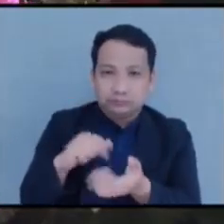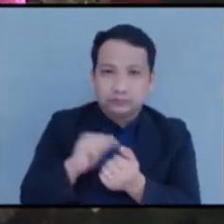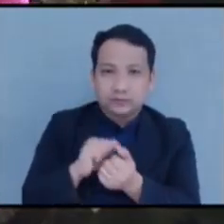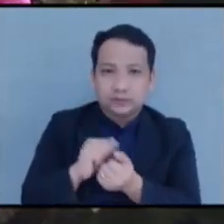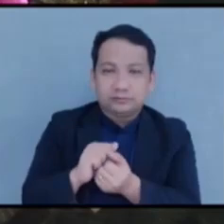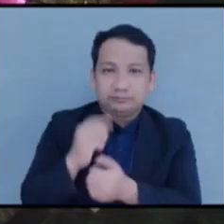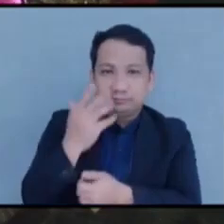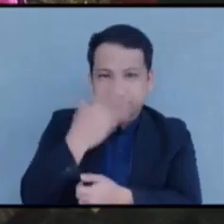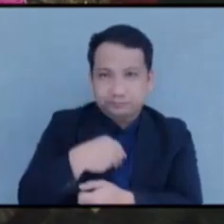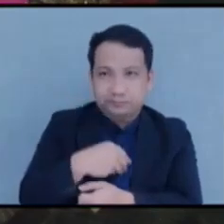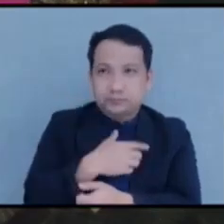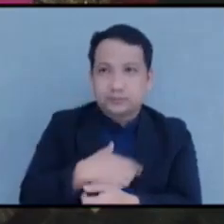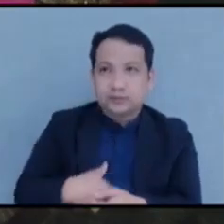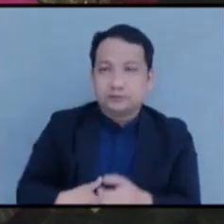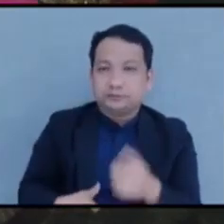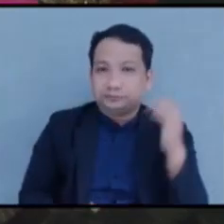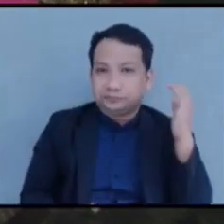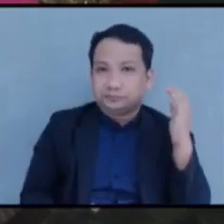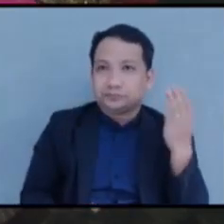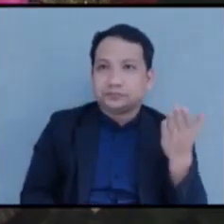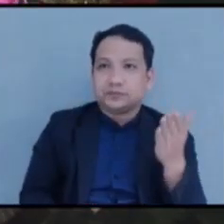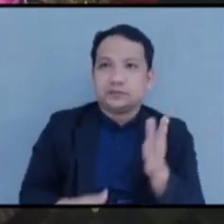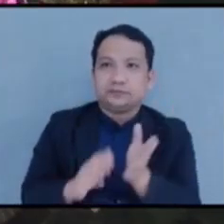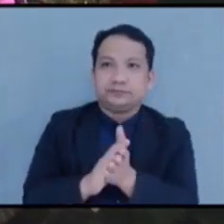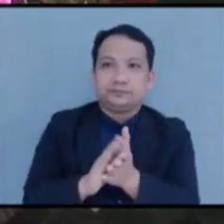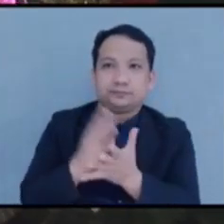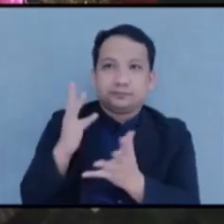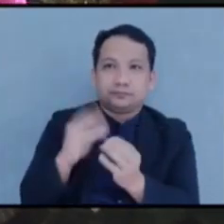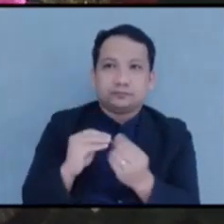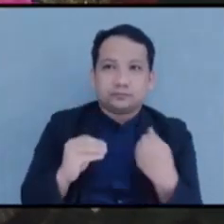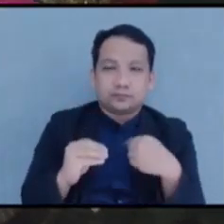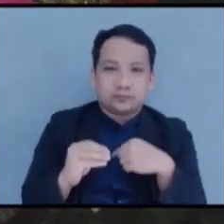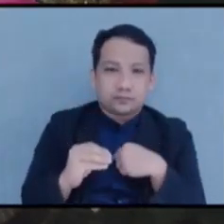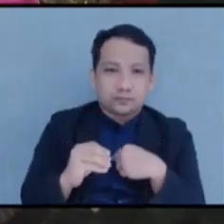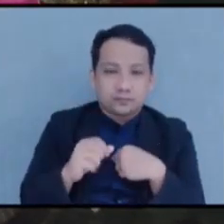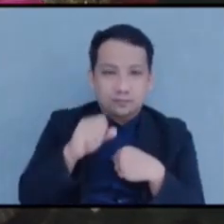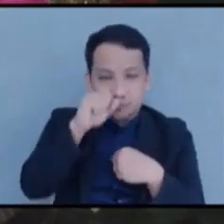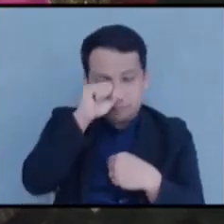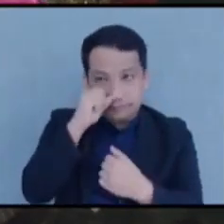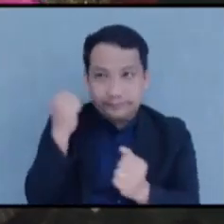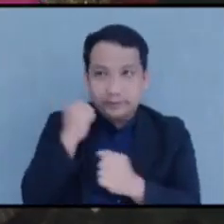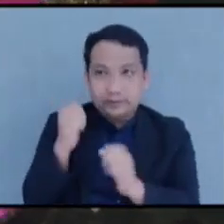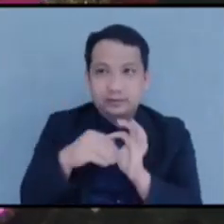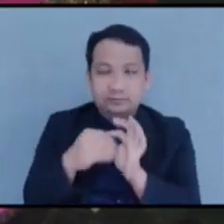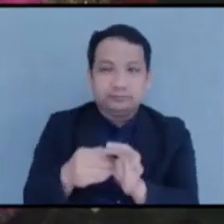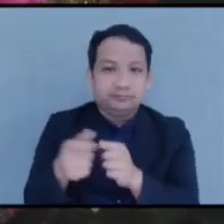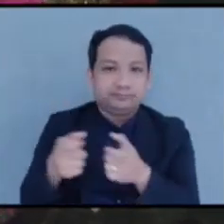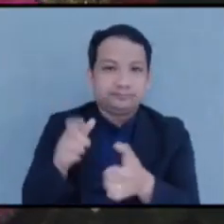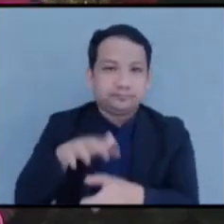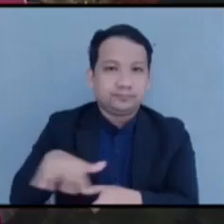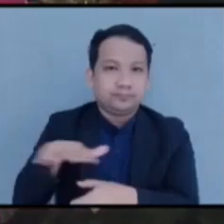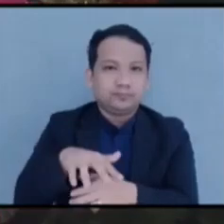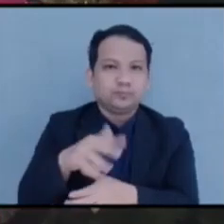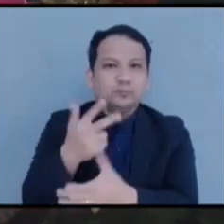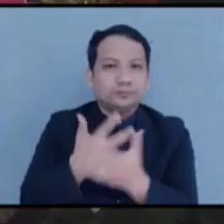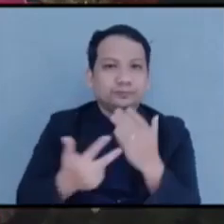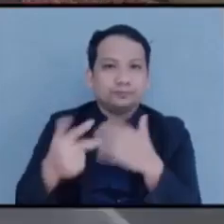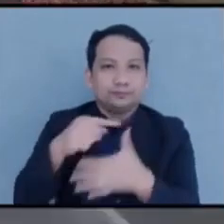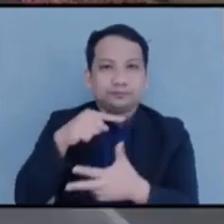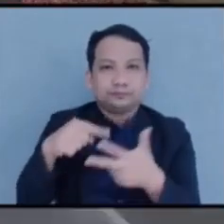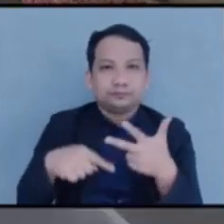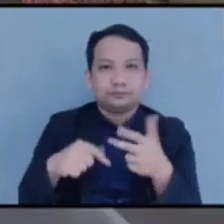pageant. And in school, I plan to take an IT course, and hopefully I can manage all three together. All right,